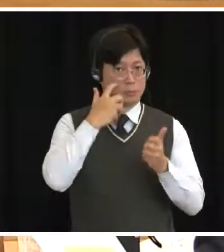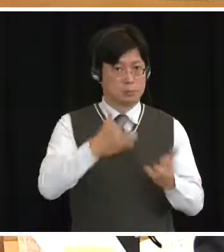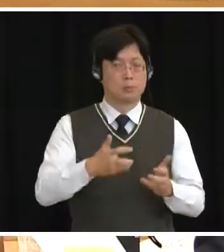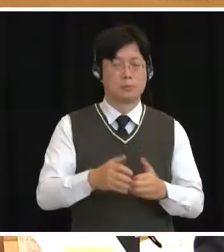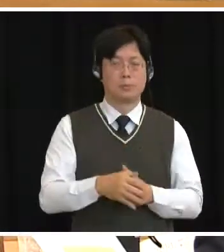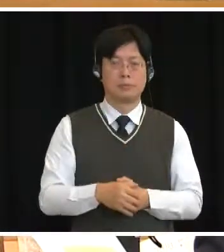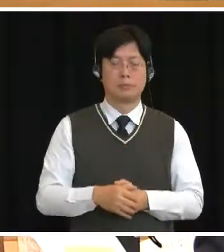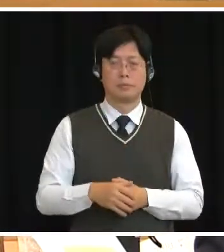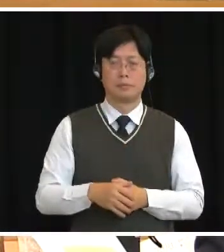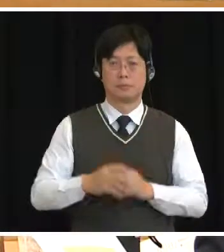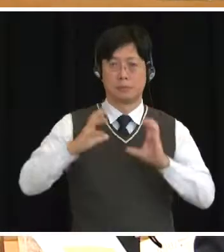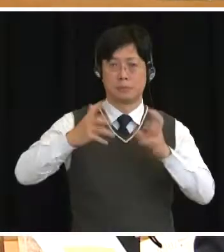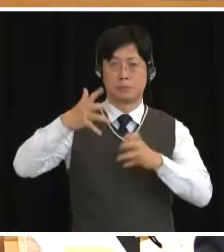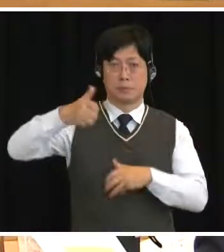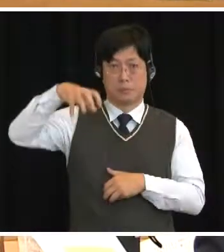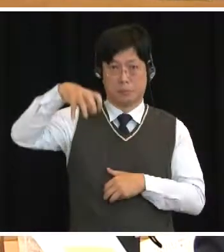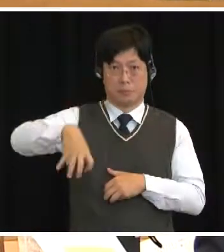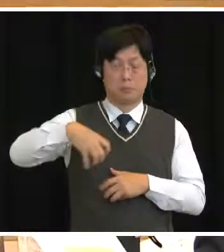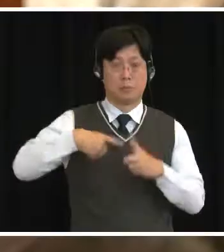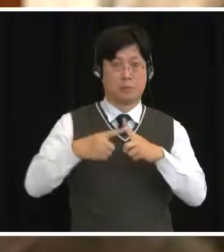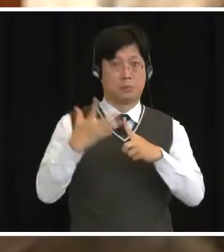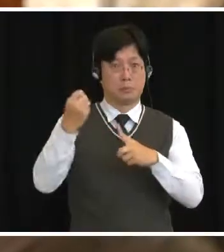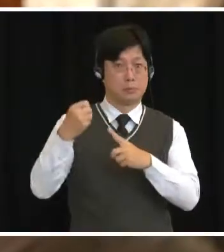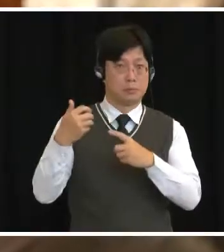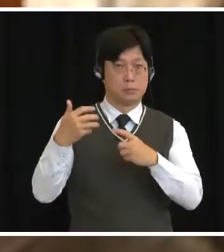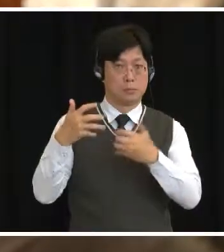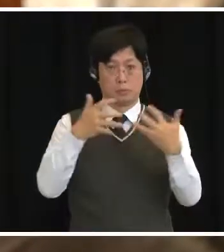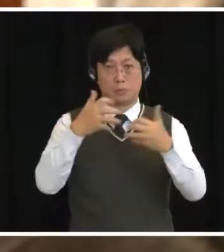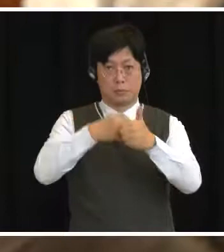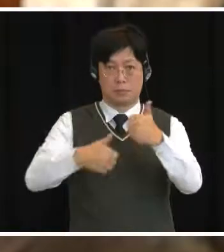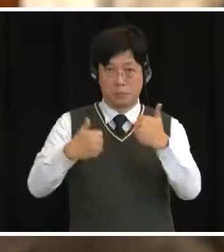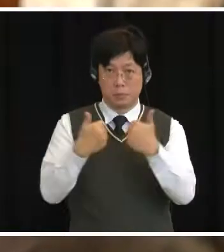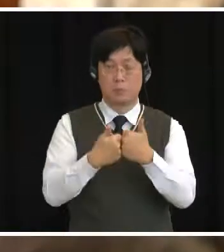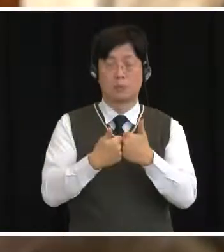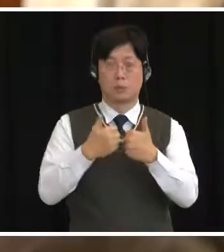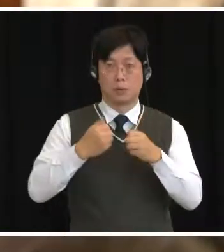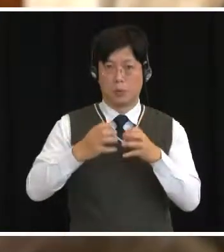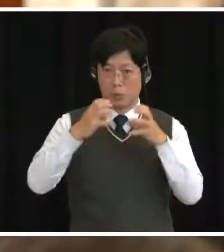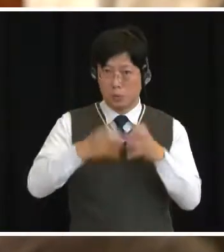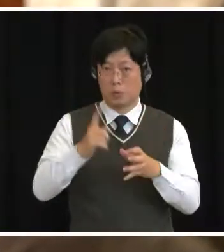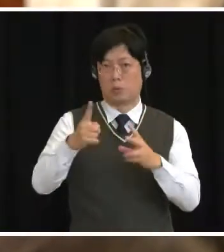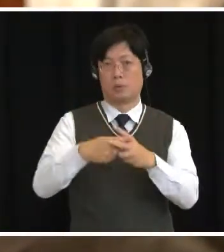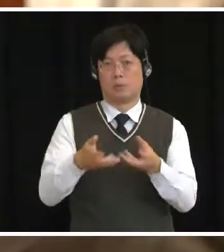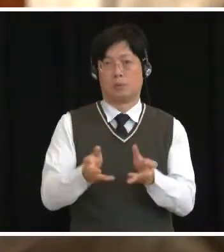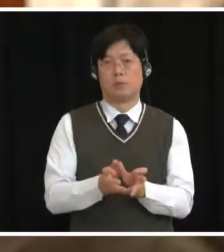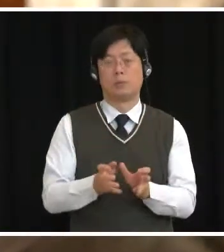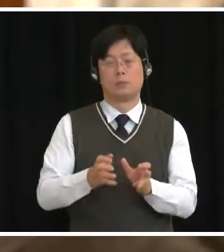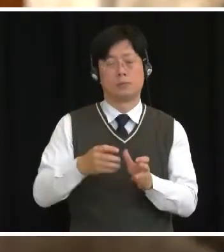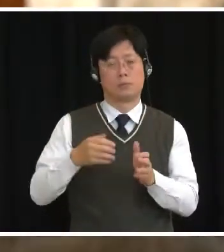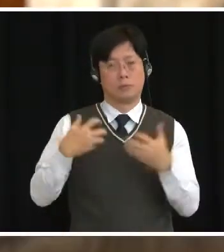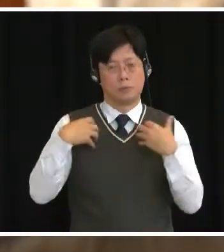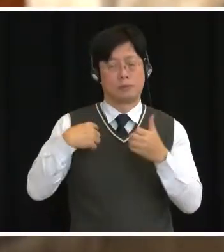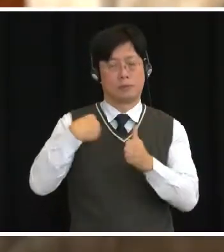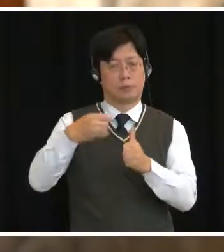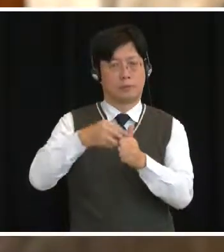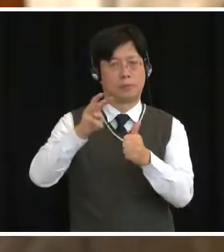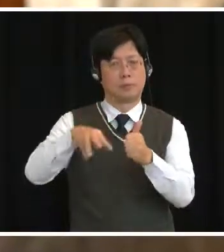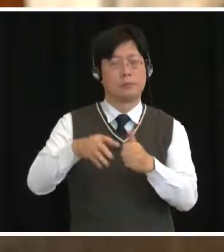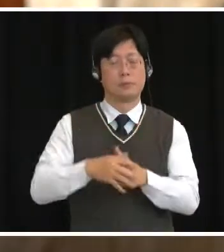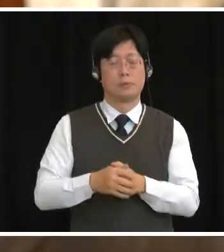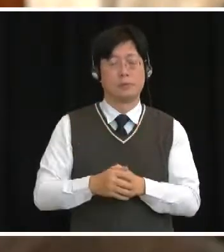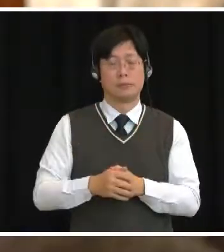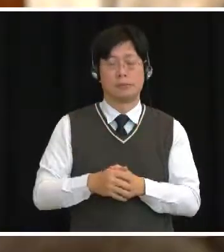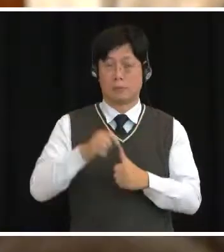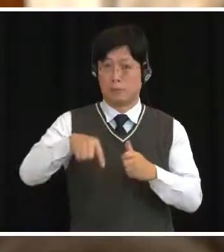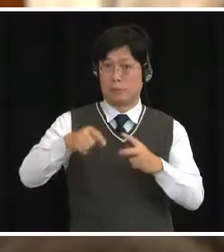The government attaches great importance to human rights training. So there is